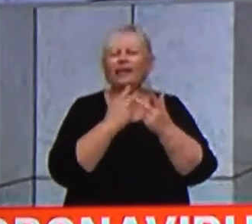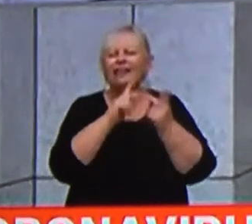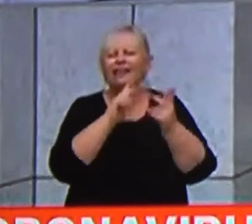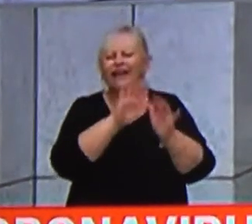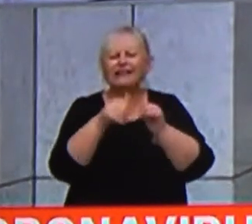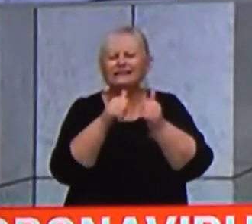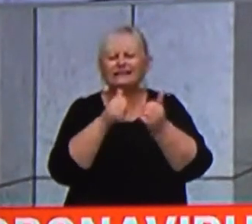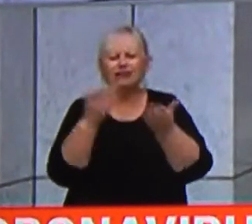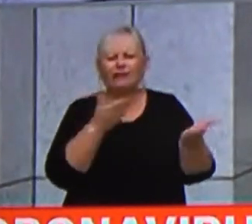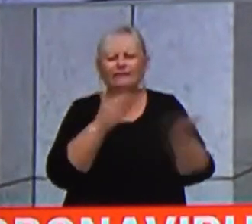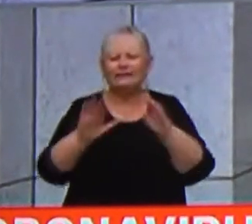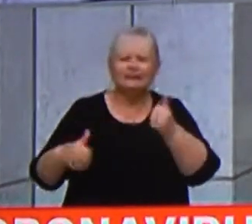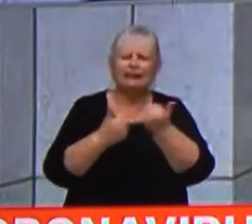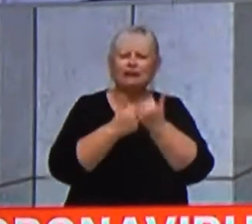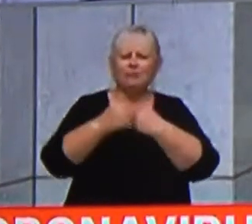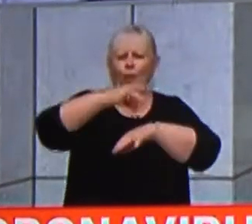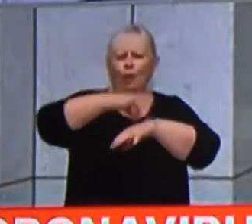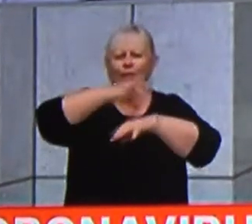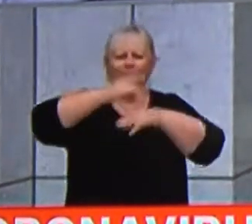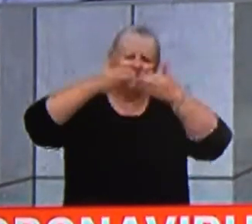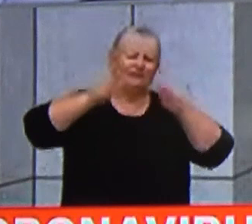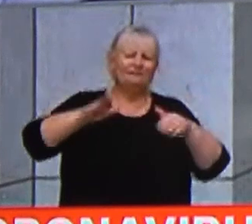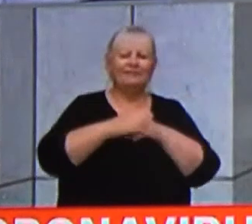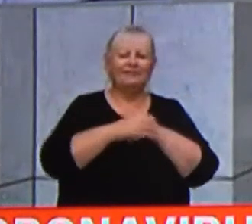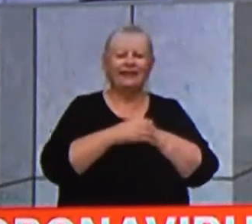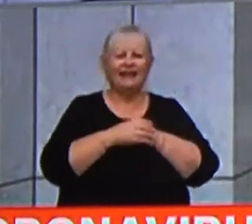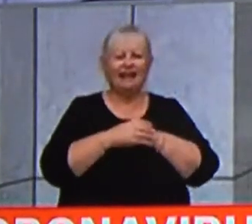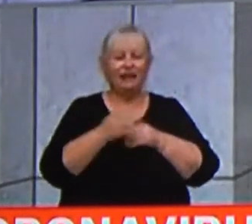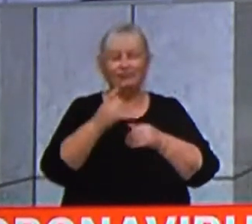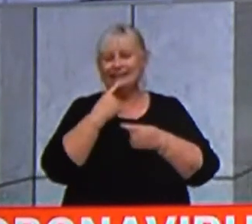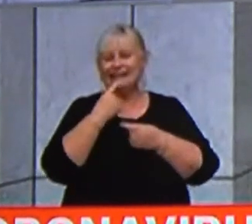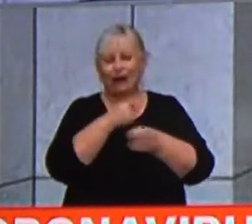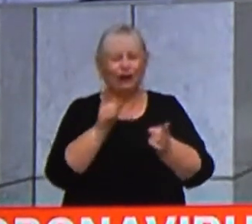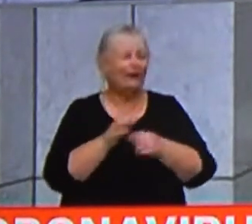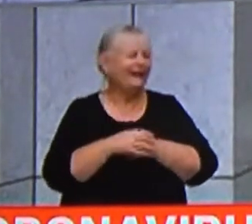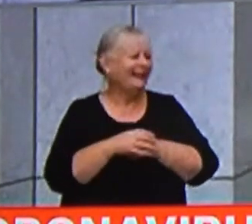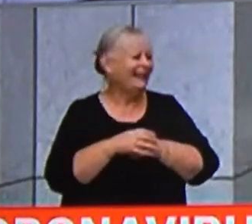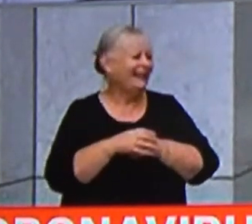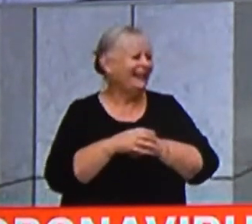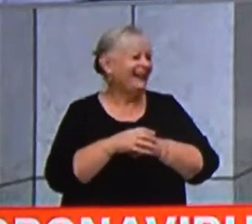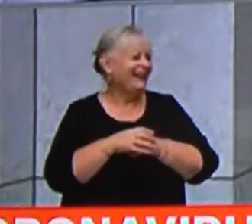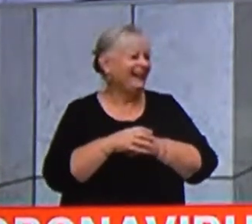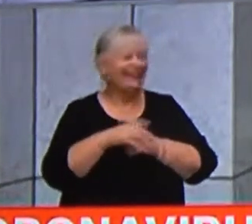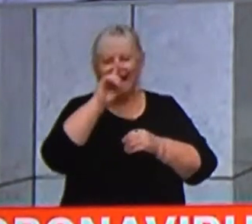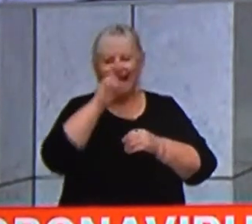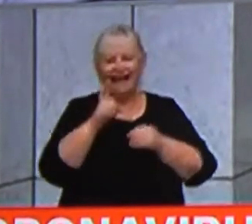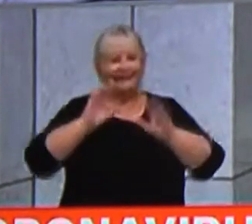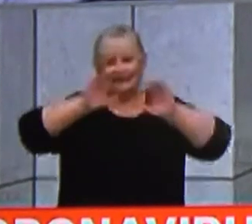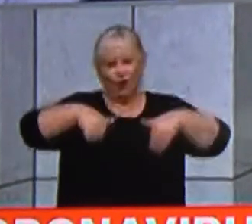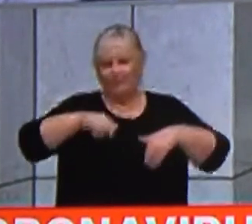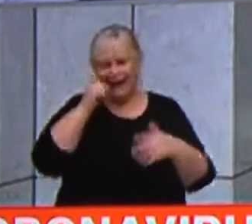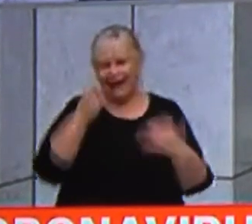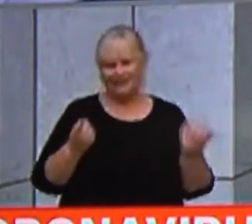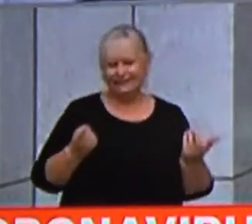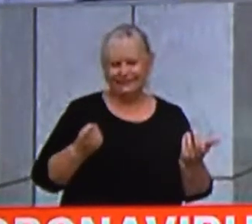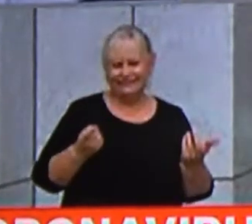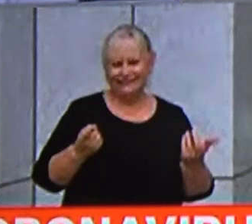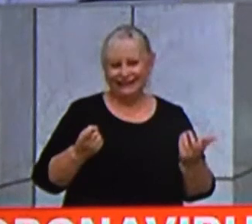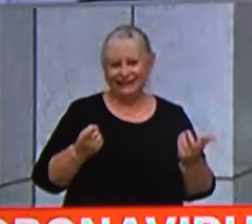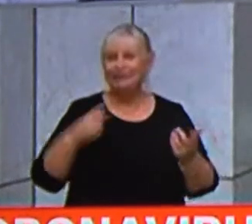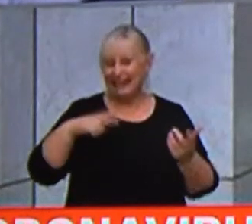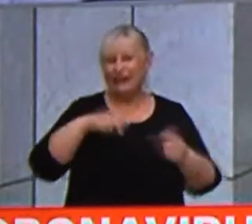signs. We've heard it in the bringing down of those increases. There is hope. There is a future. We need to do it